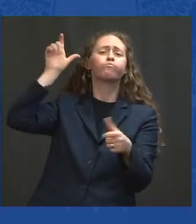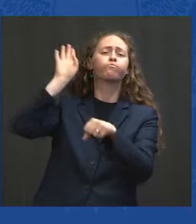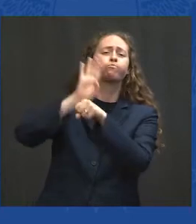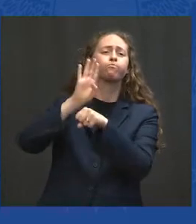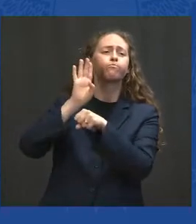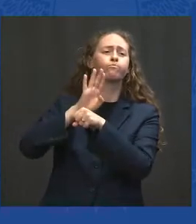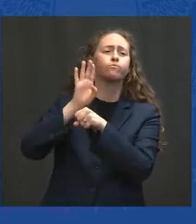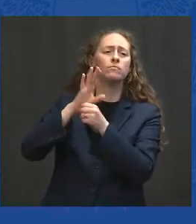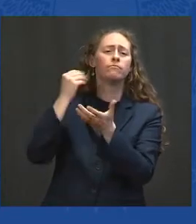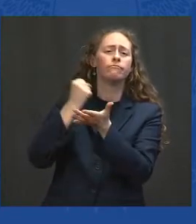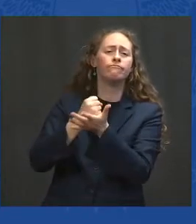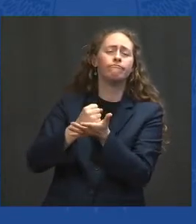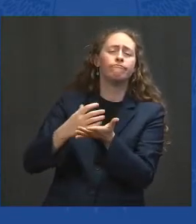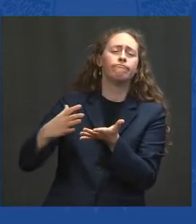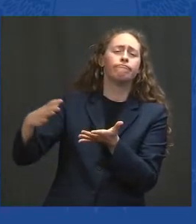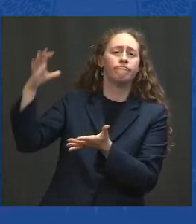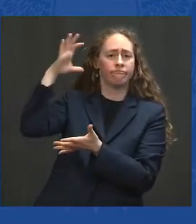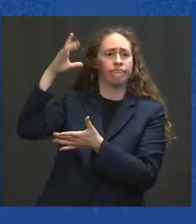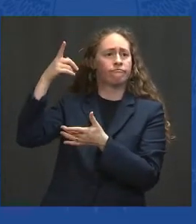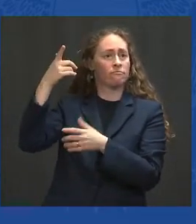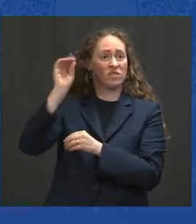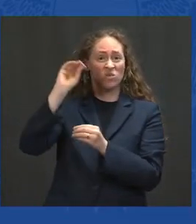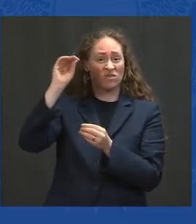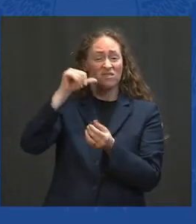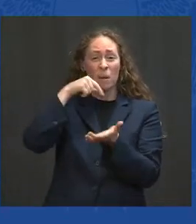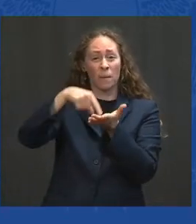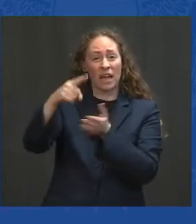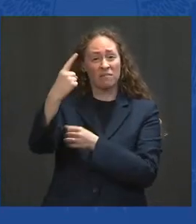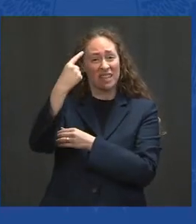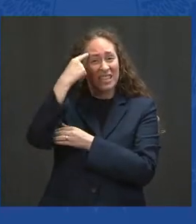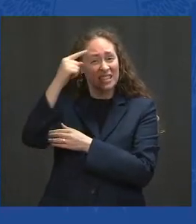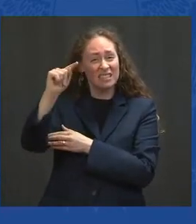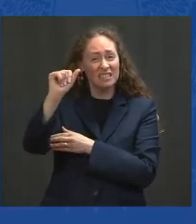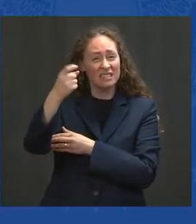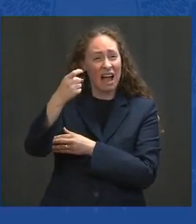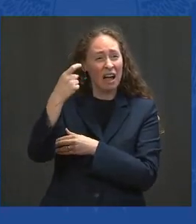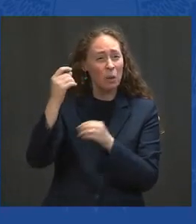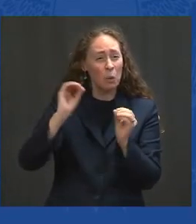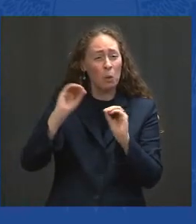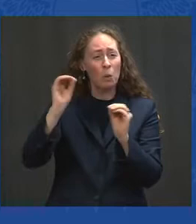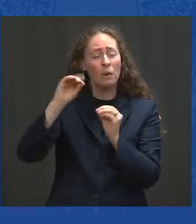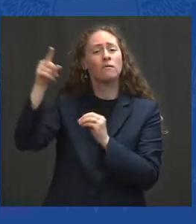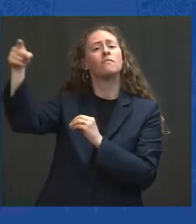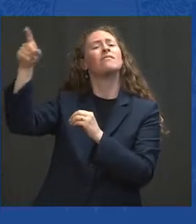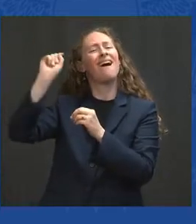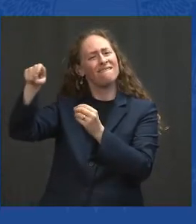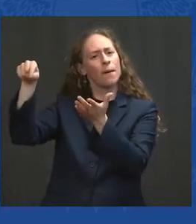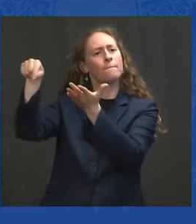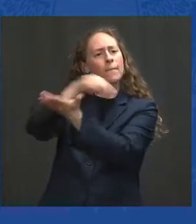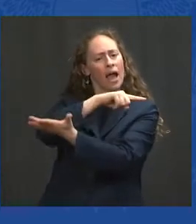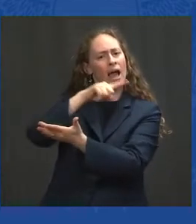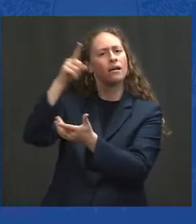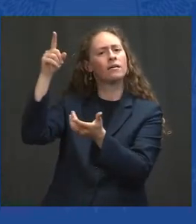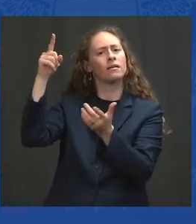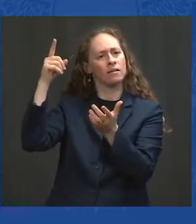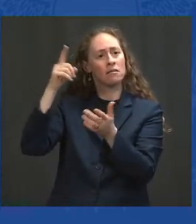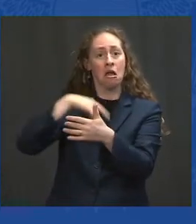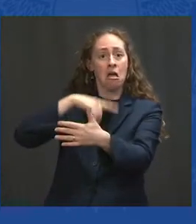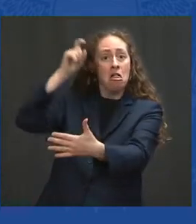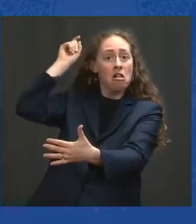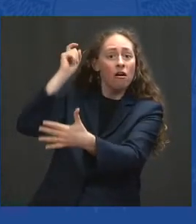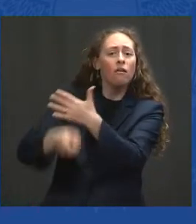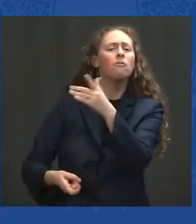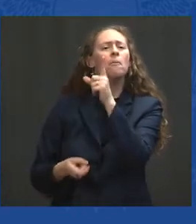no taxes last year at all, to finally just start paying their fair share. I'm not going to gouge them, just pay their fair